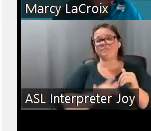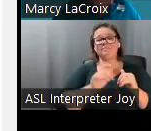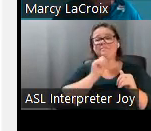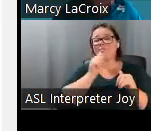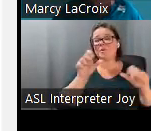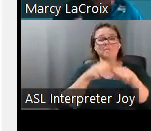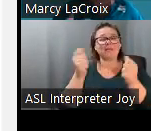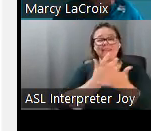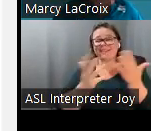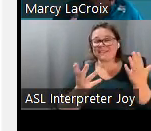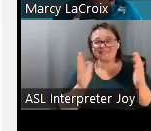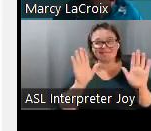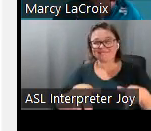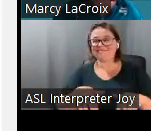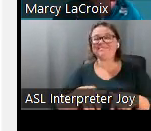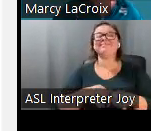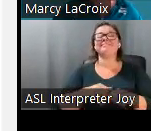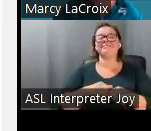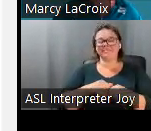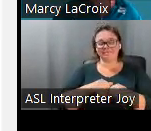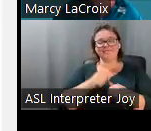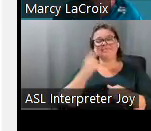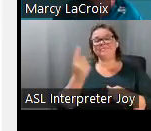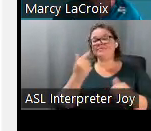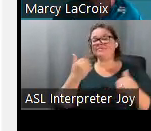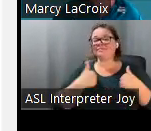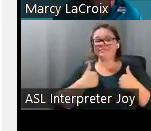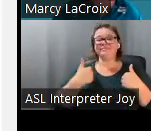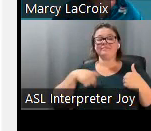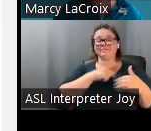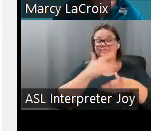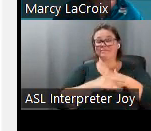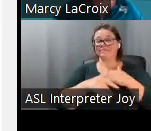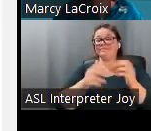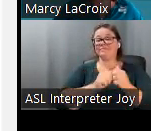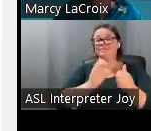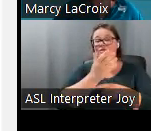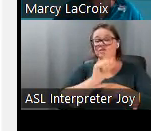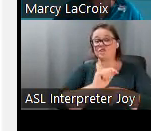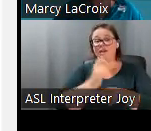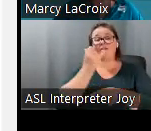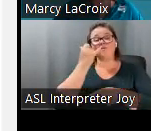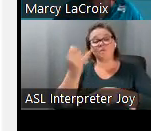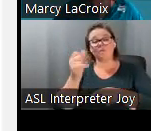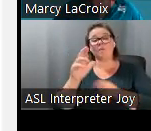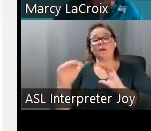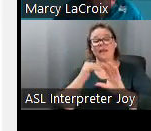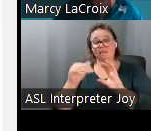anything. And again, you always have us available by chat, phone call, or email.